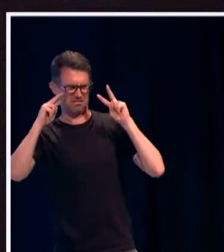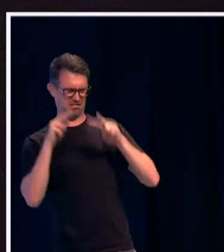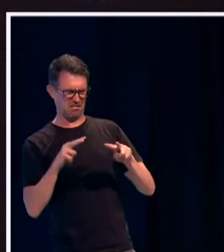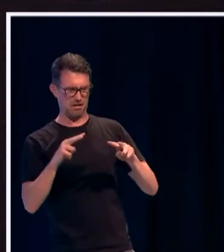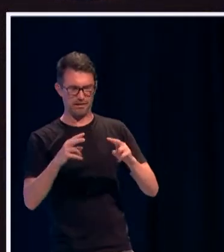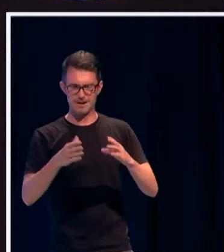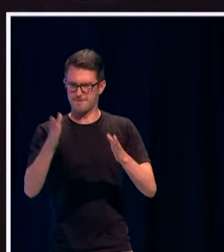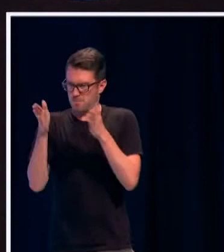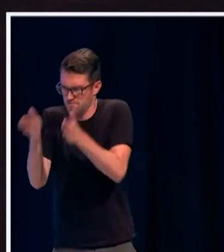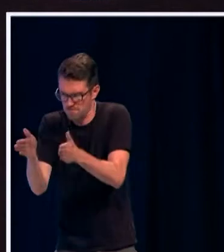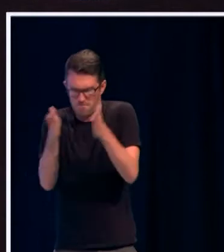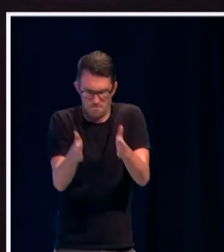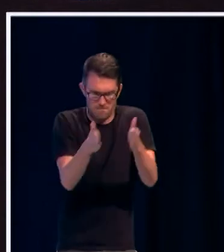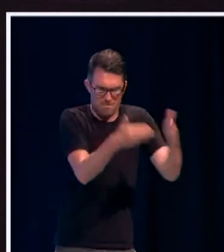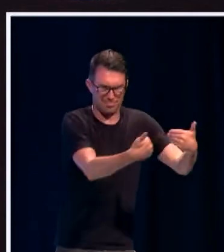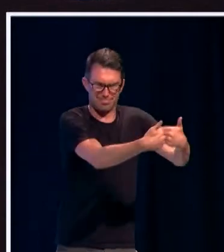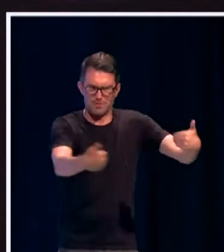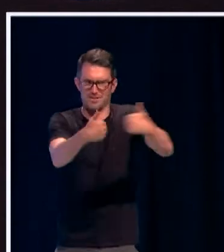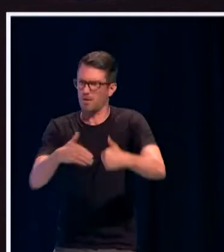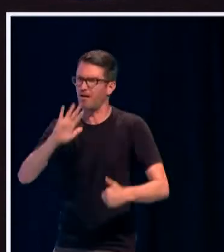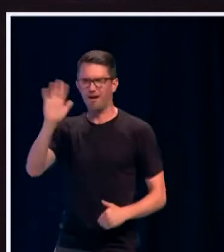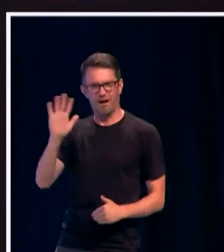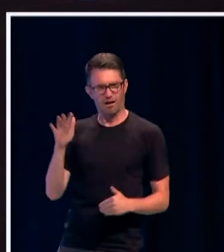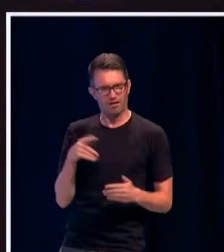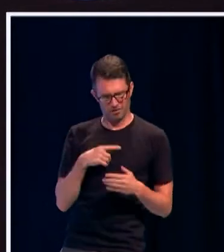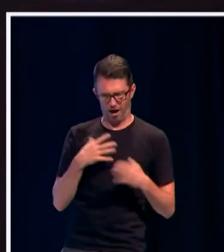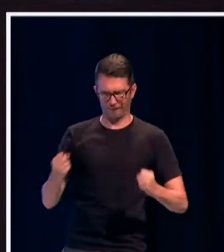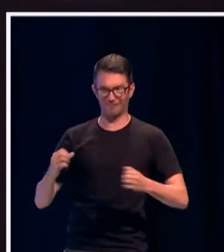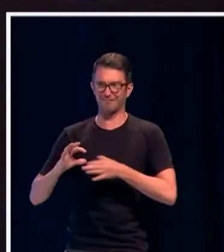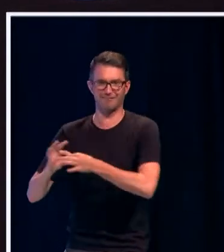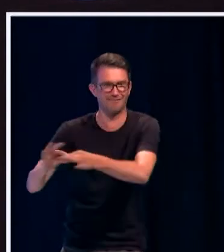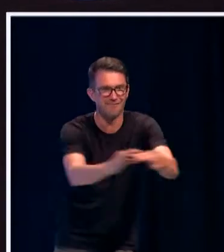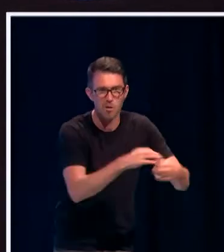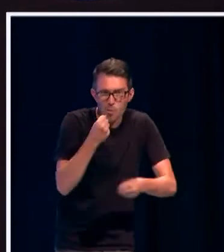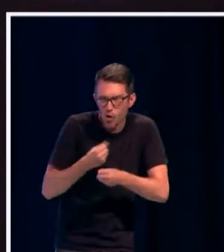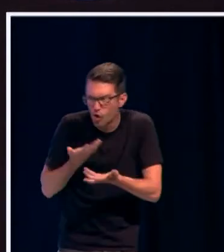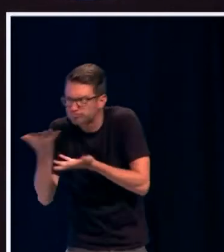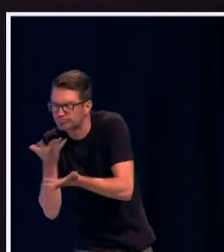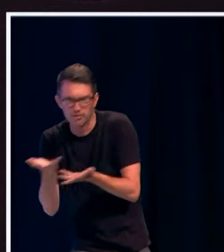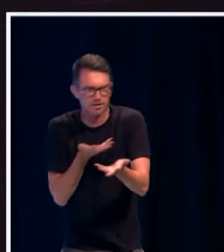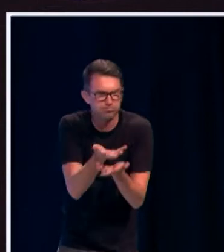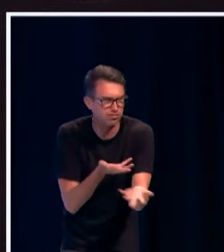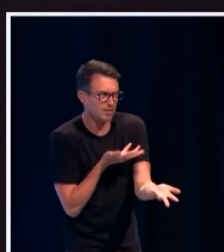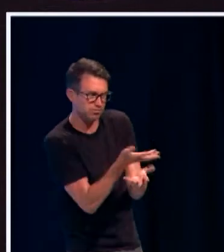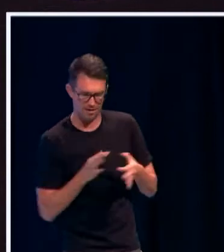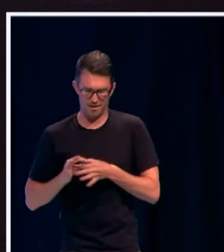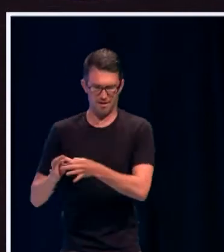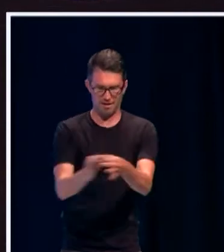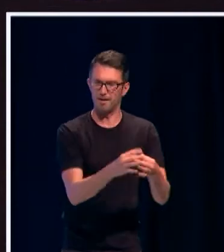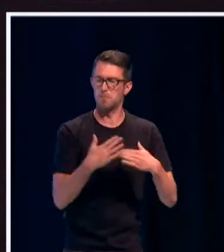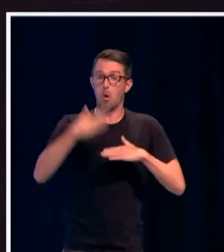the world of connection. It is the world of mediation for us. So we have